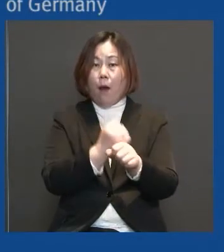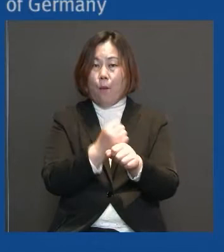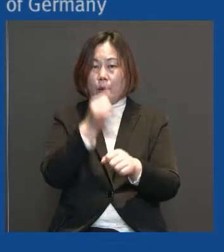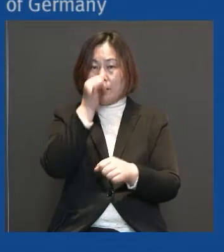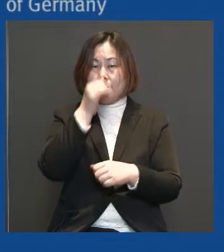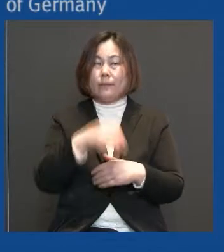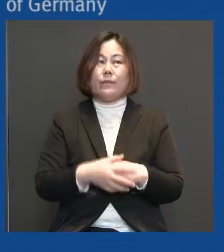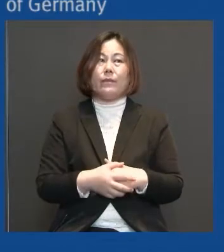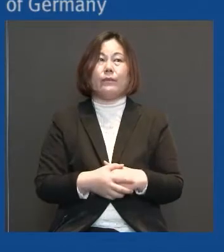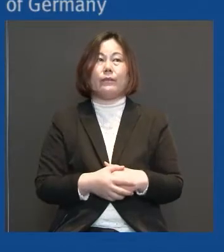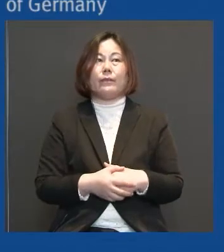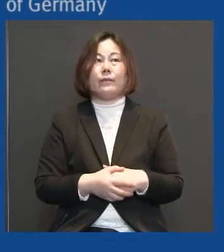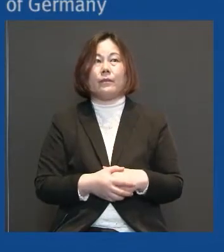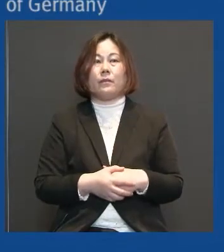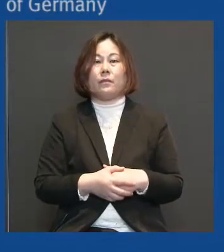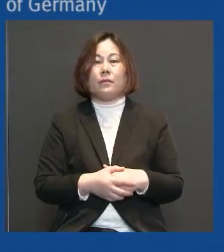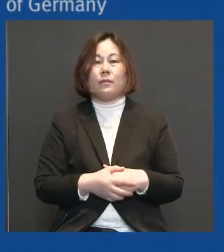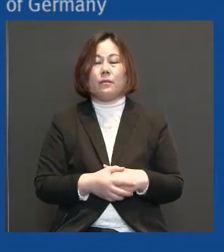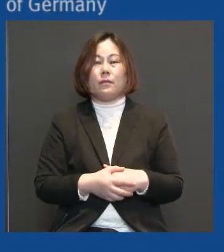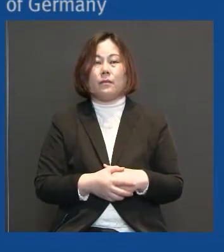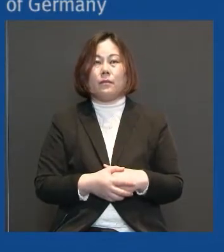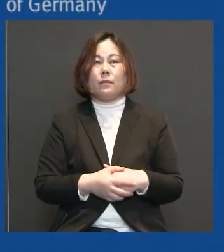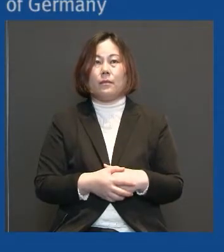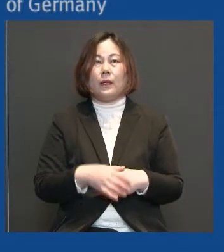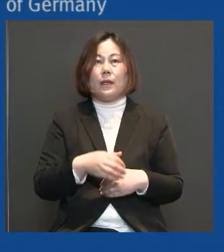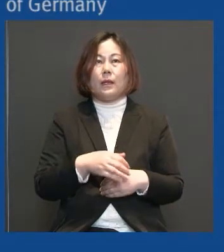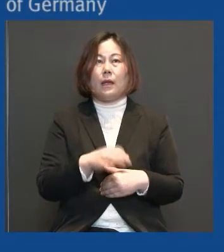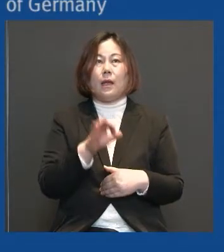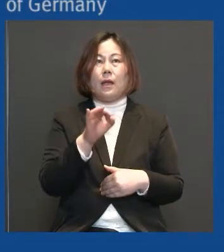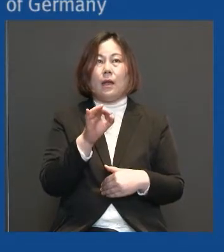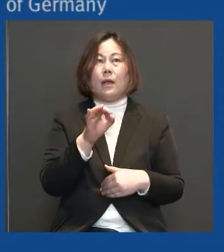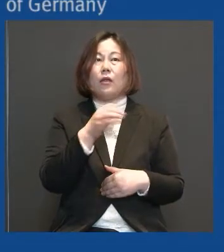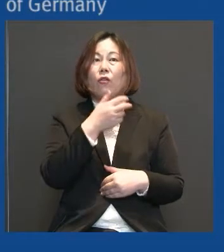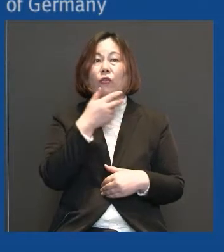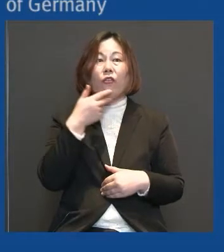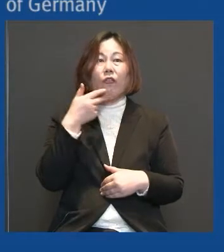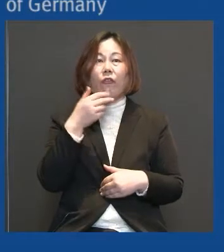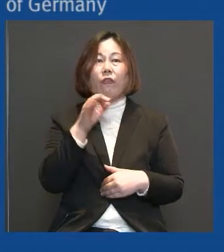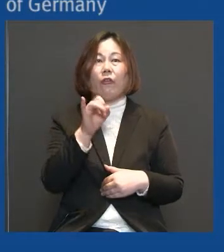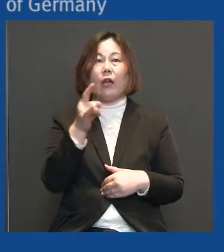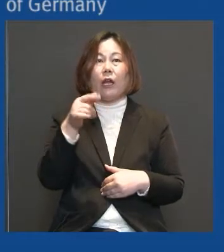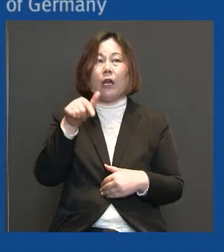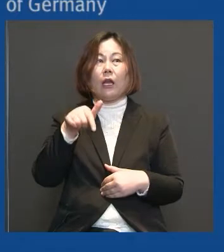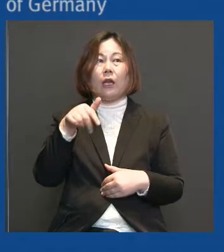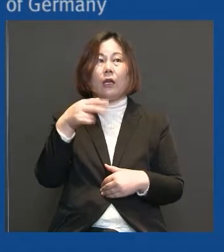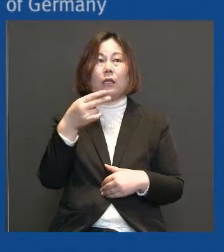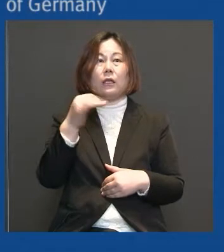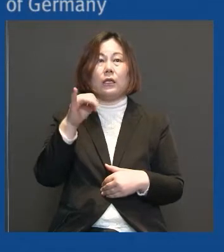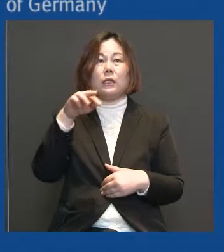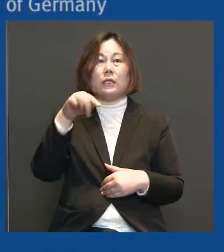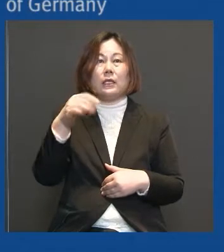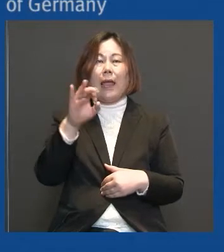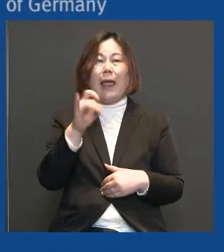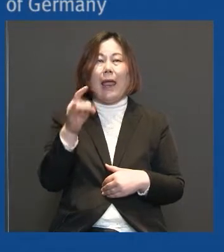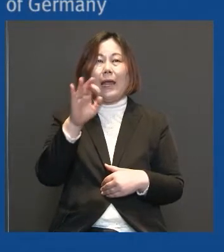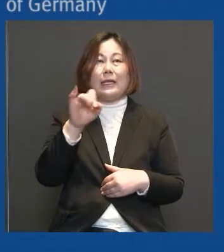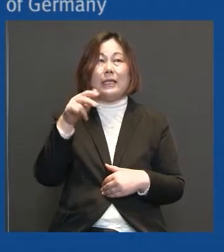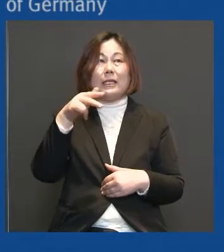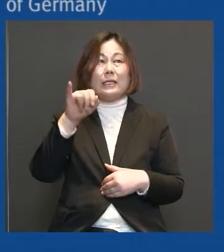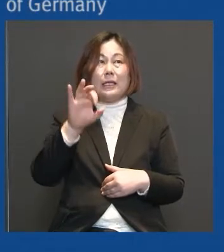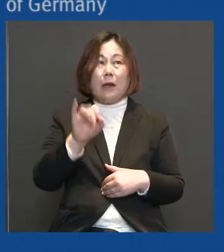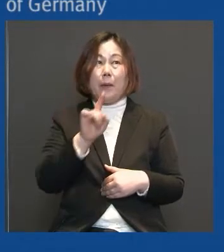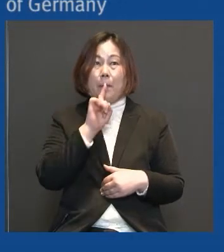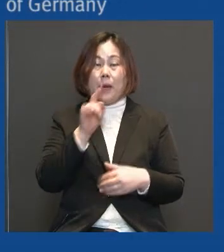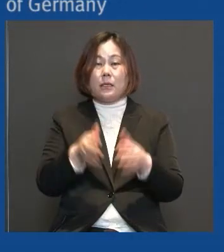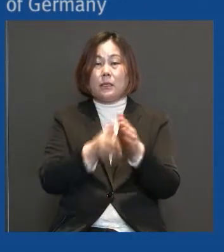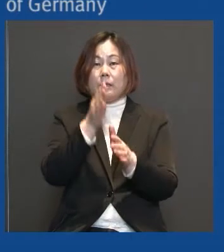called Active Aging that had been established with broad societal participation. So civil society is actively engaging in these debates as what